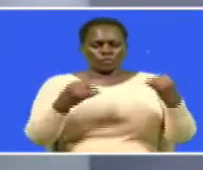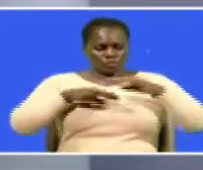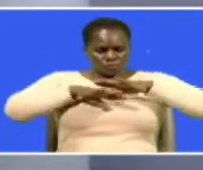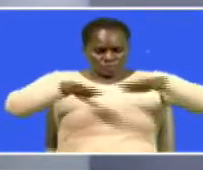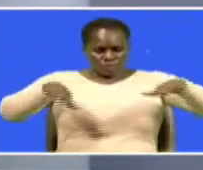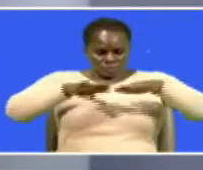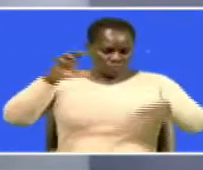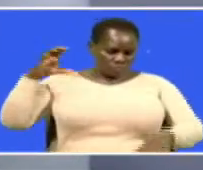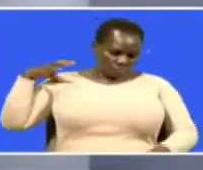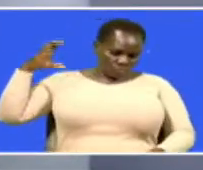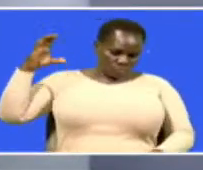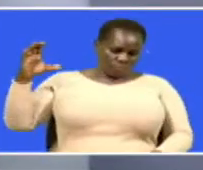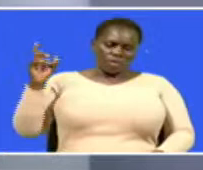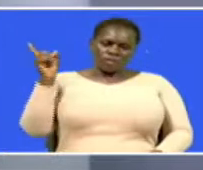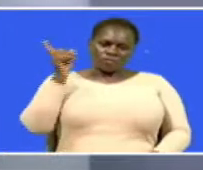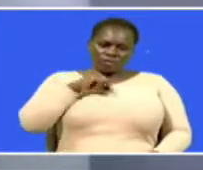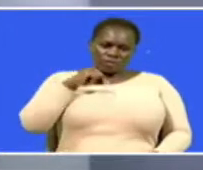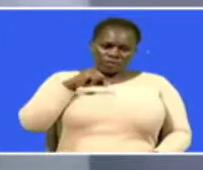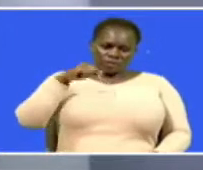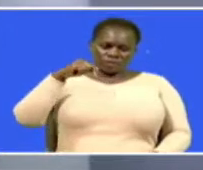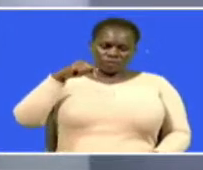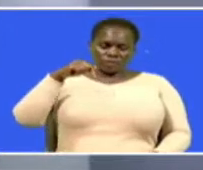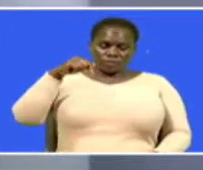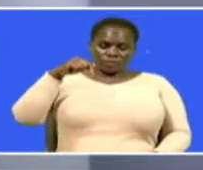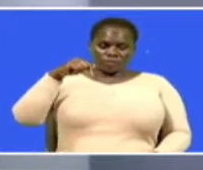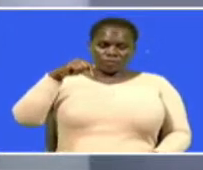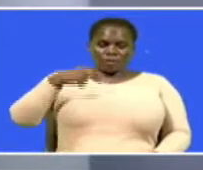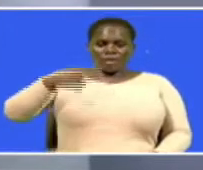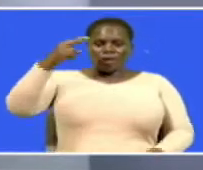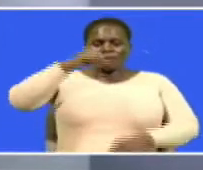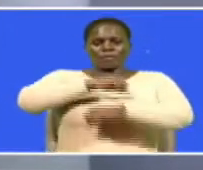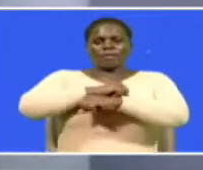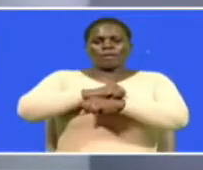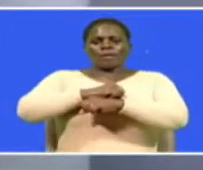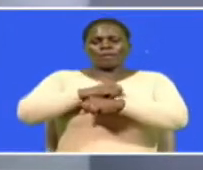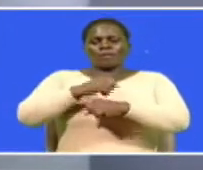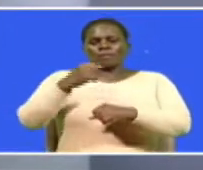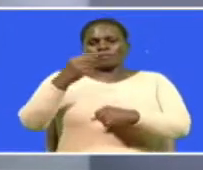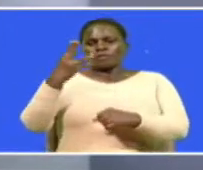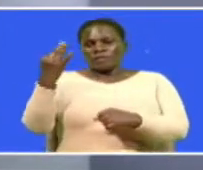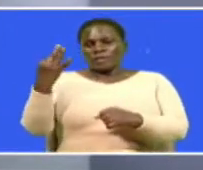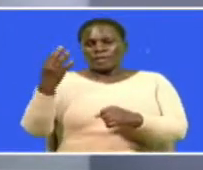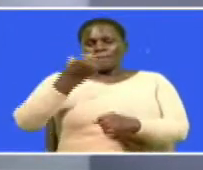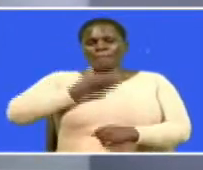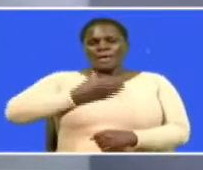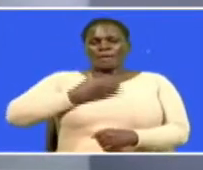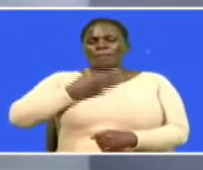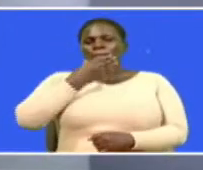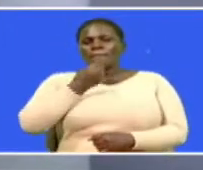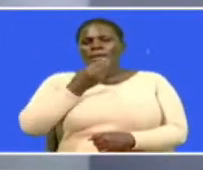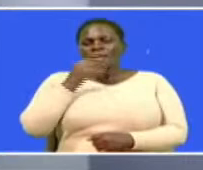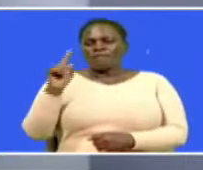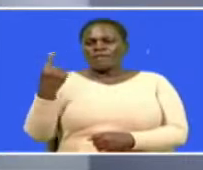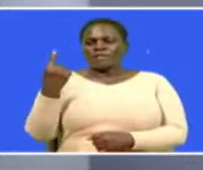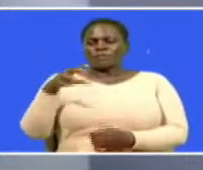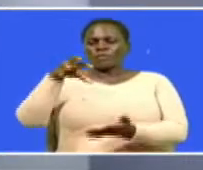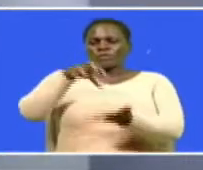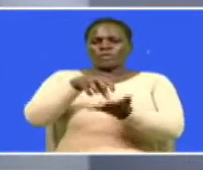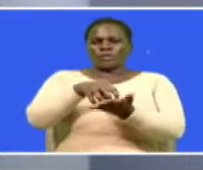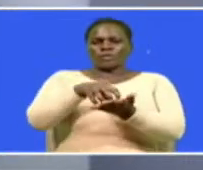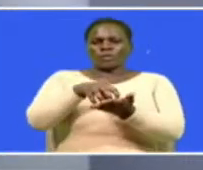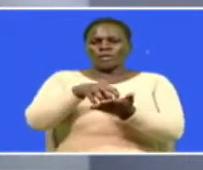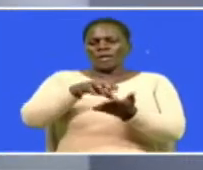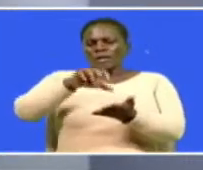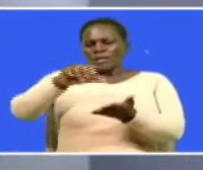Swimming Championships concluded at McKinney School. A total of 43 medals were collected by the men in first place, followed